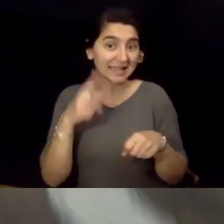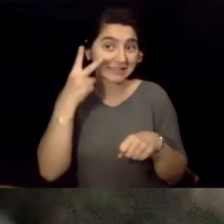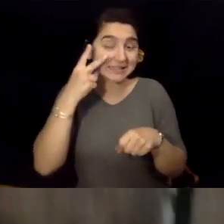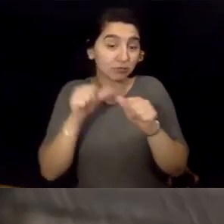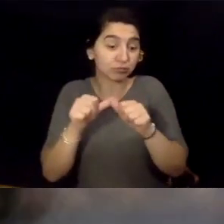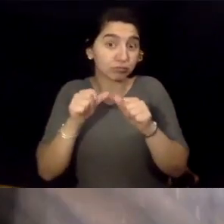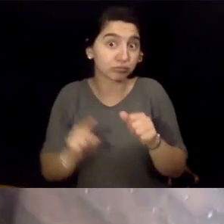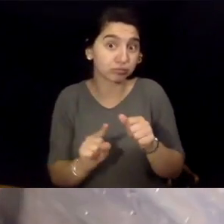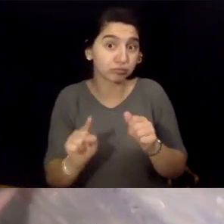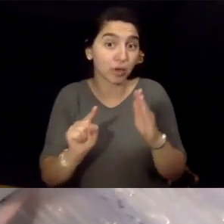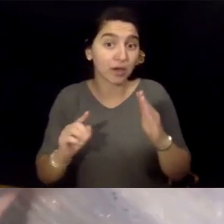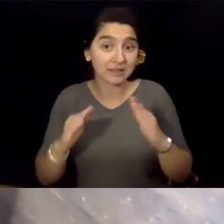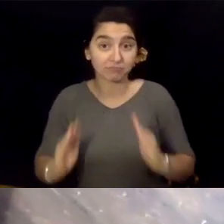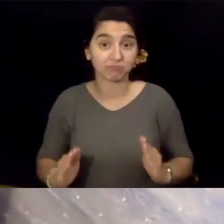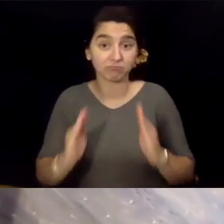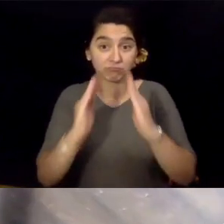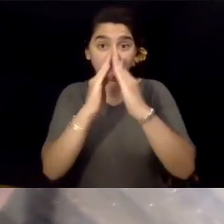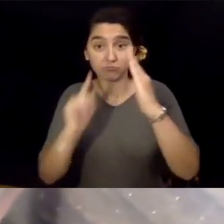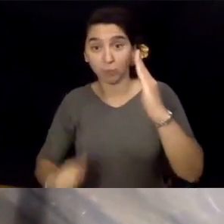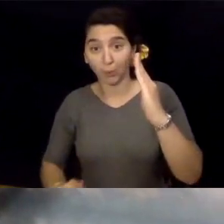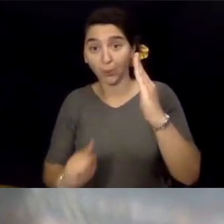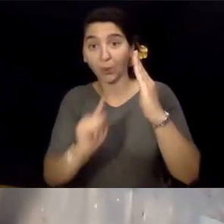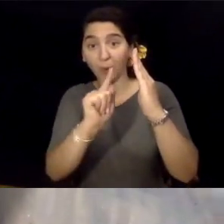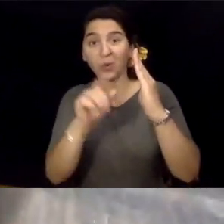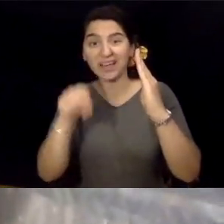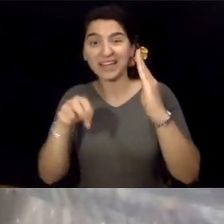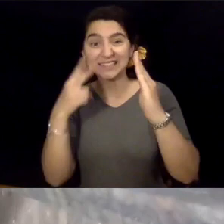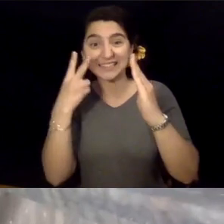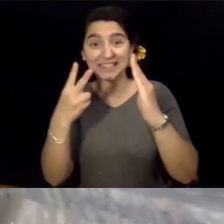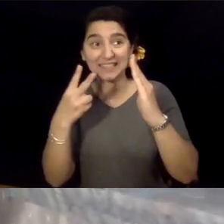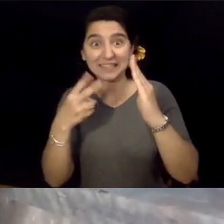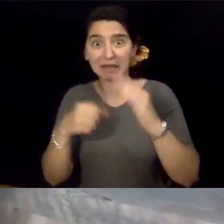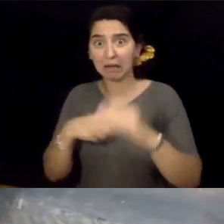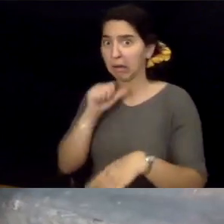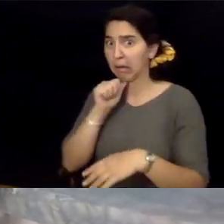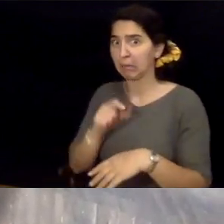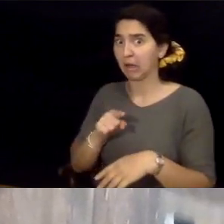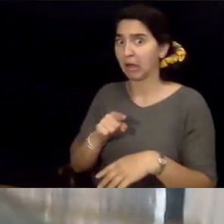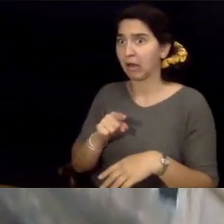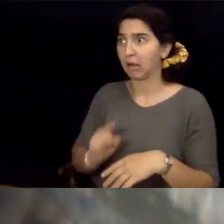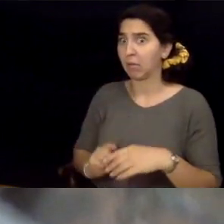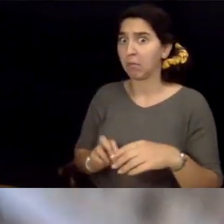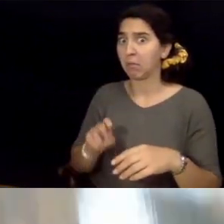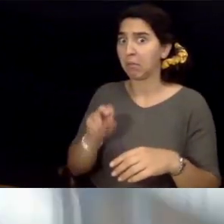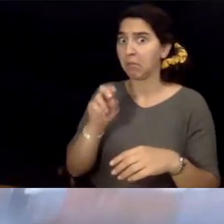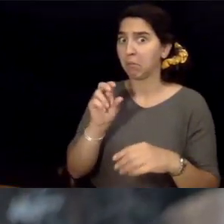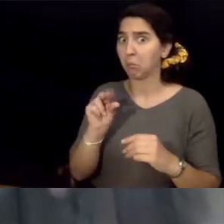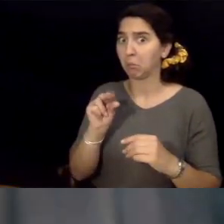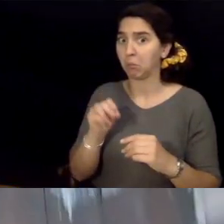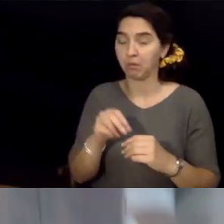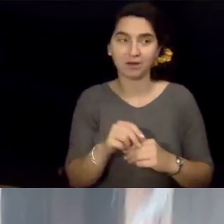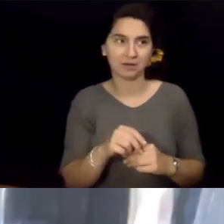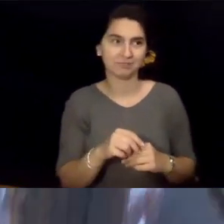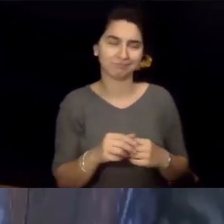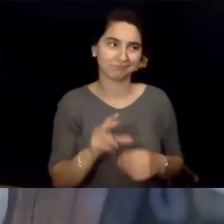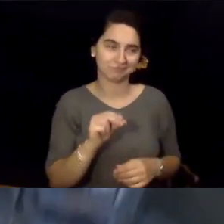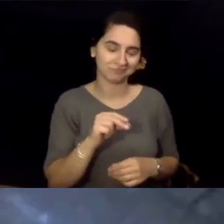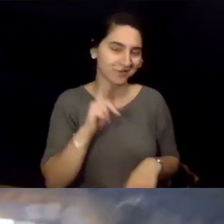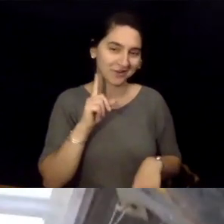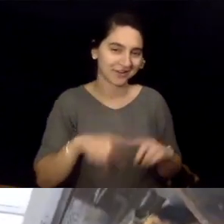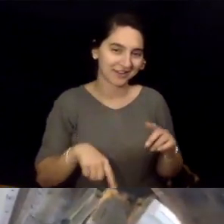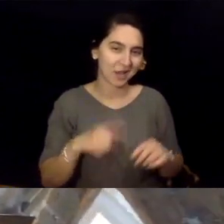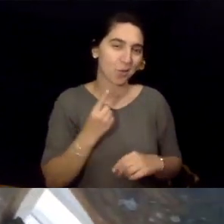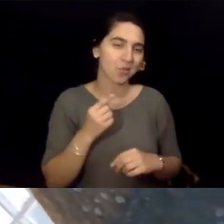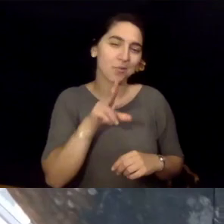as the stairs go, but you can see that it continues up. I'm not going up. There's no way unless you're a